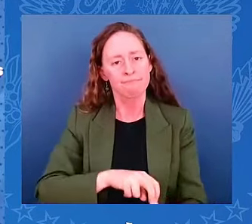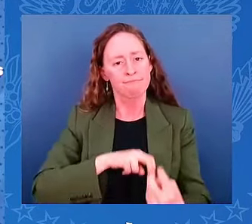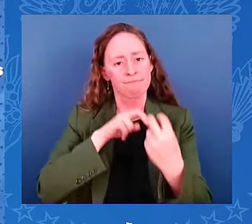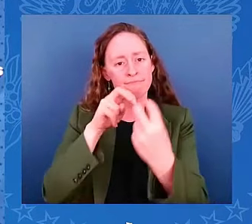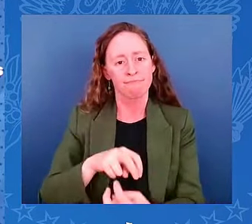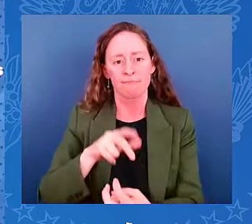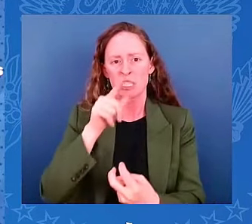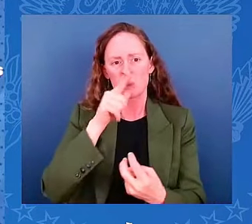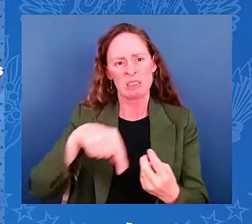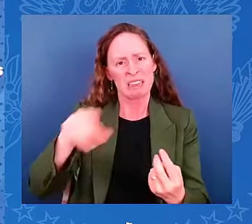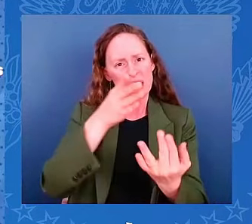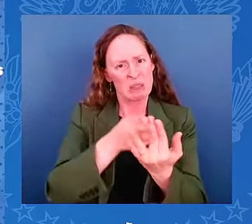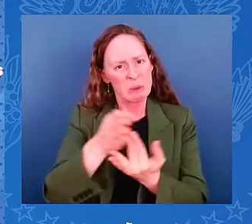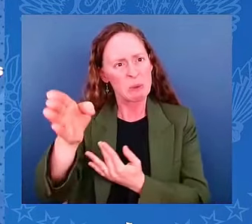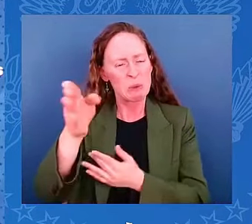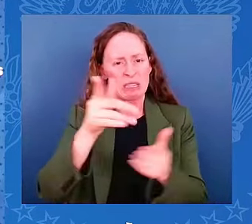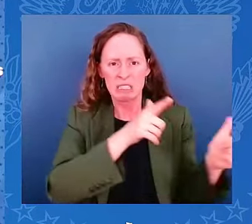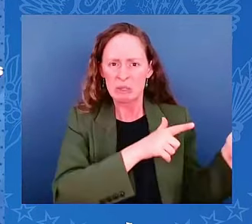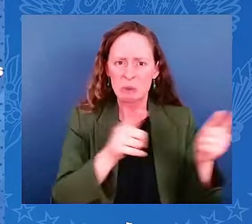And look in their eyes.